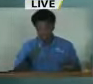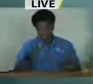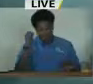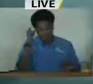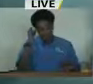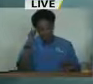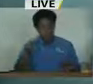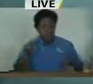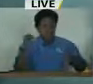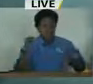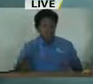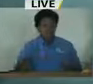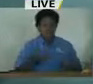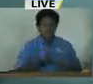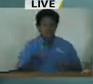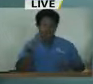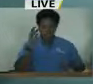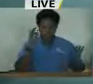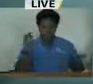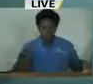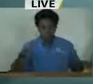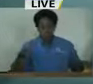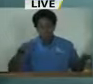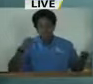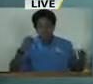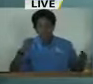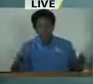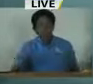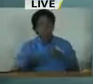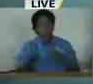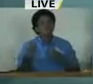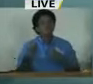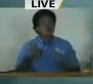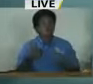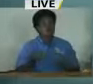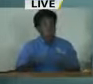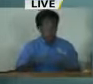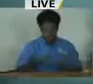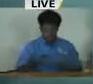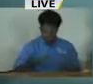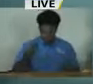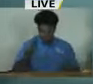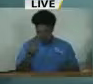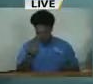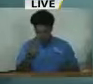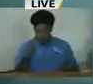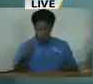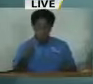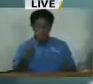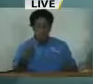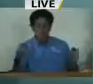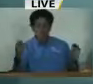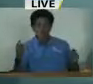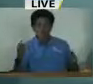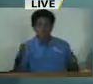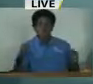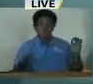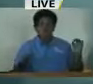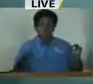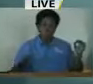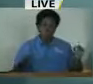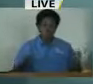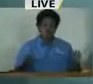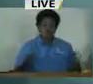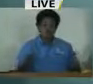make a judgment call from where I sit. I would like to understand. Please allow him to